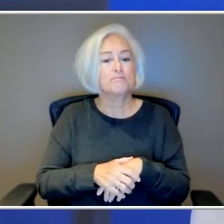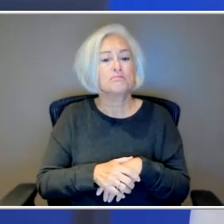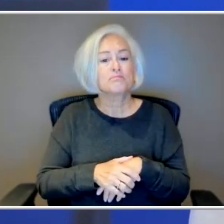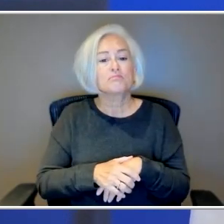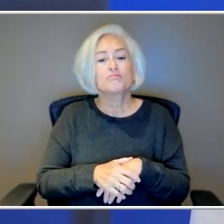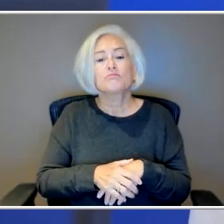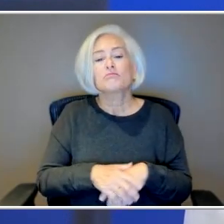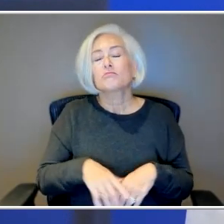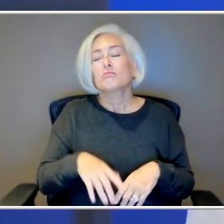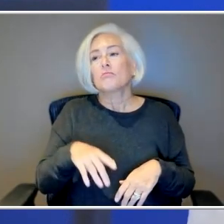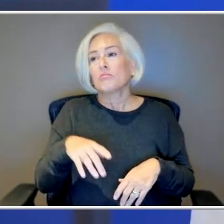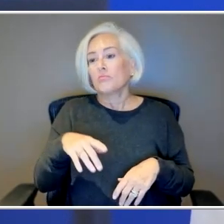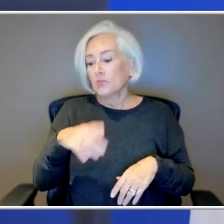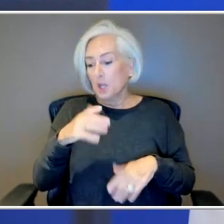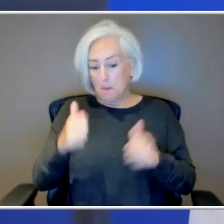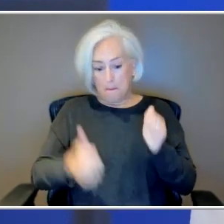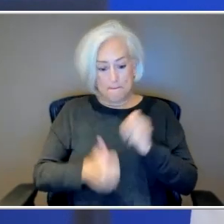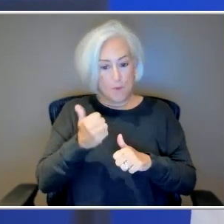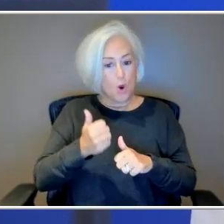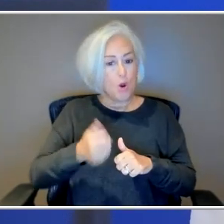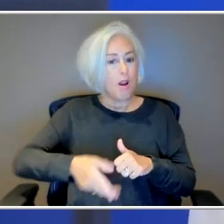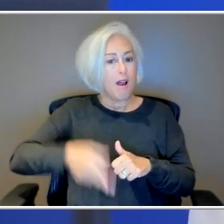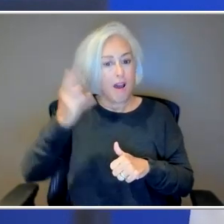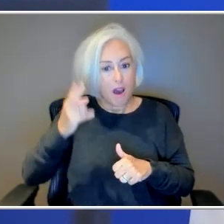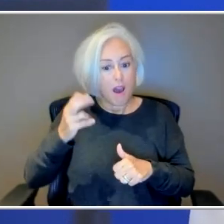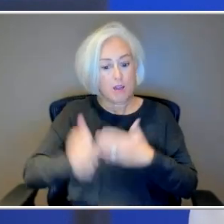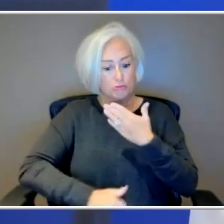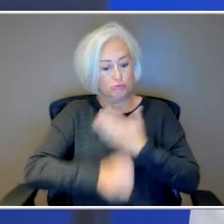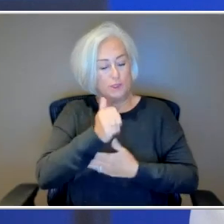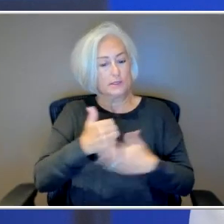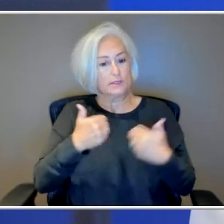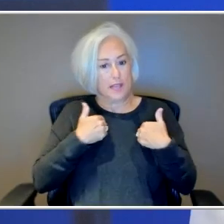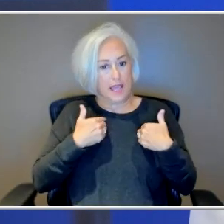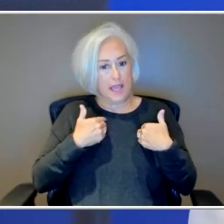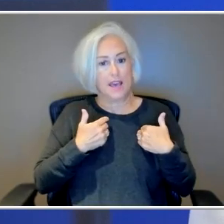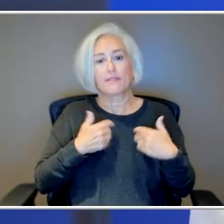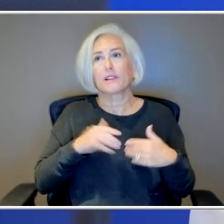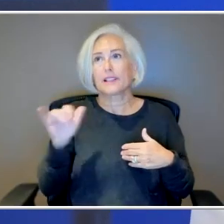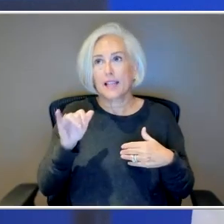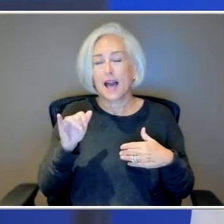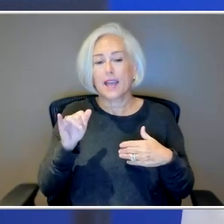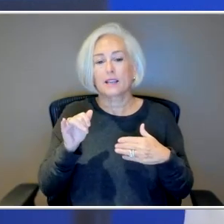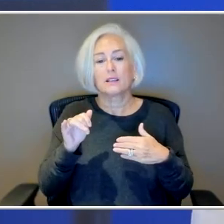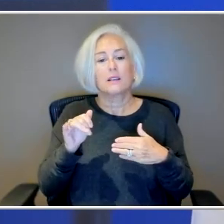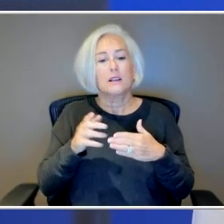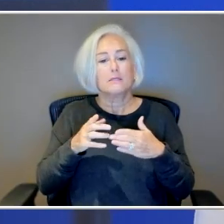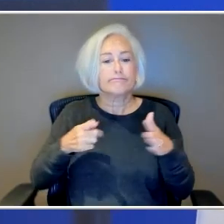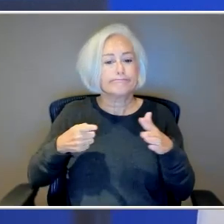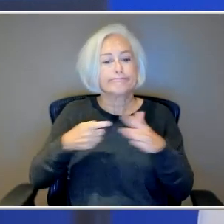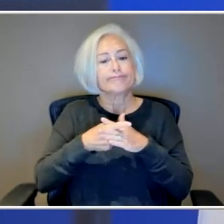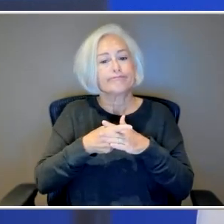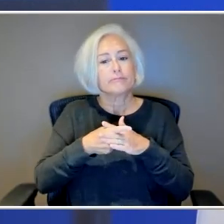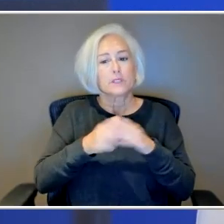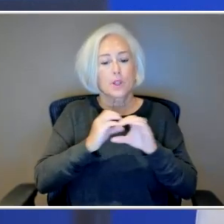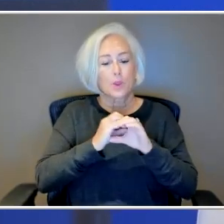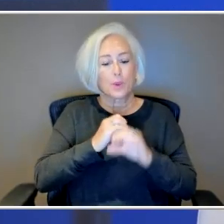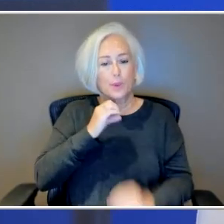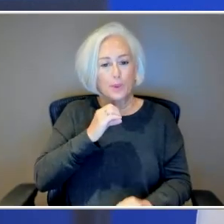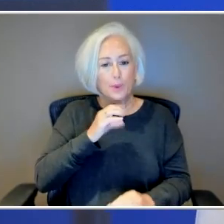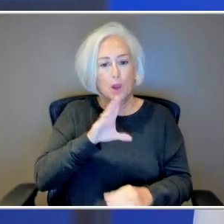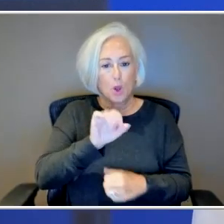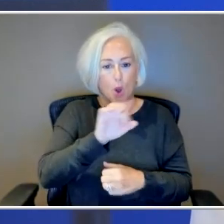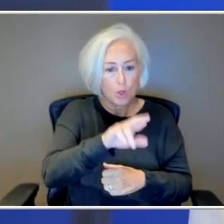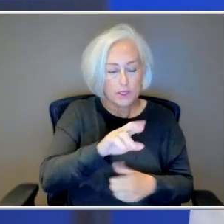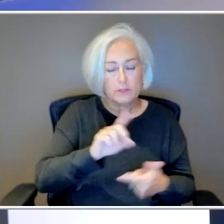with active disease, including risk of perforation, risk of hospitalization, and increased risk of colon cancer and colectomy or removing